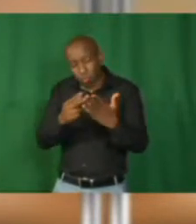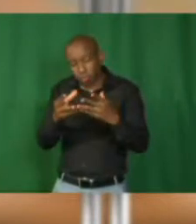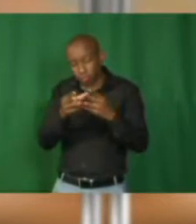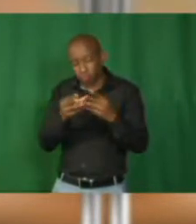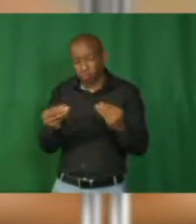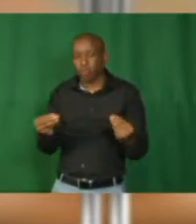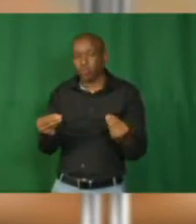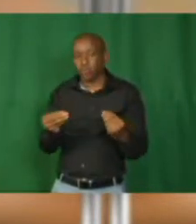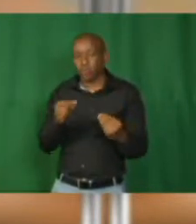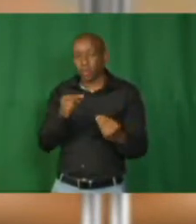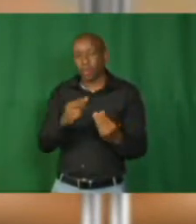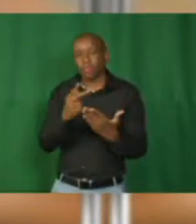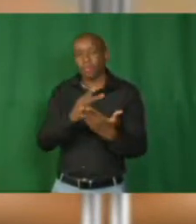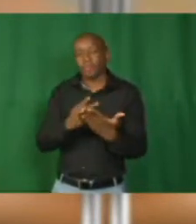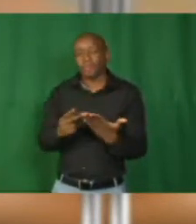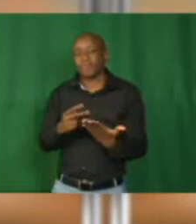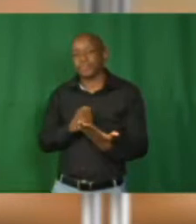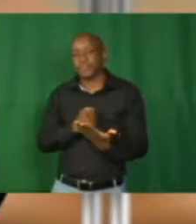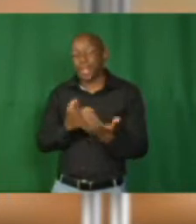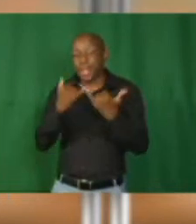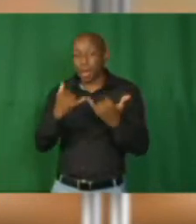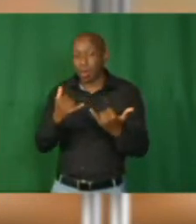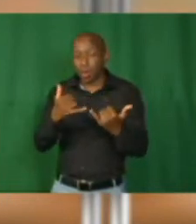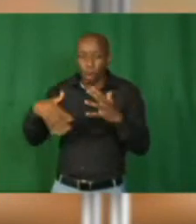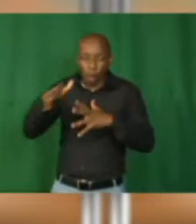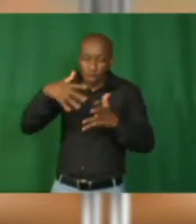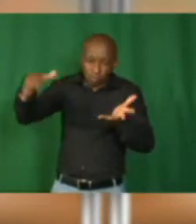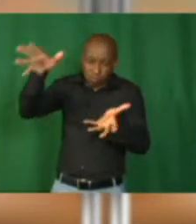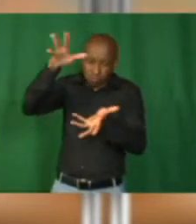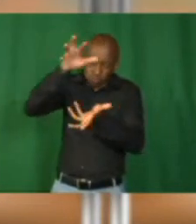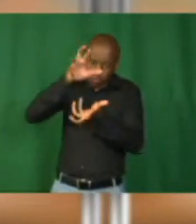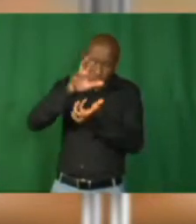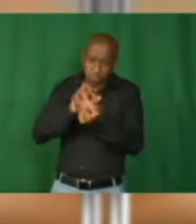solve quadratic equations. Maybe to summarize the lesson now,